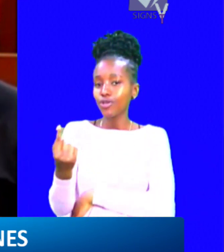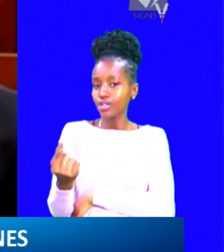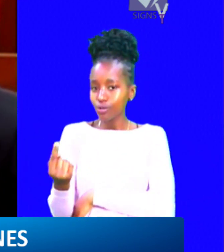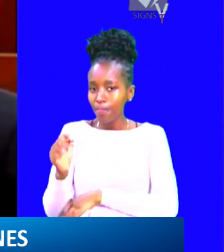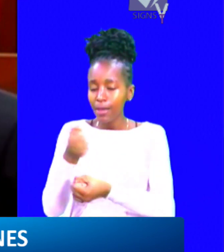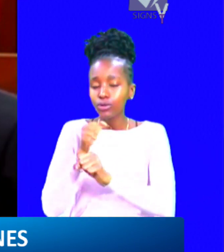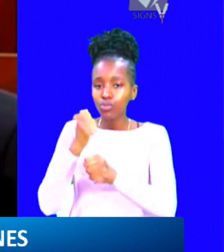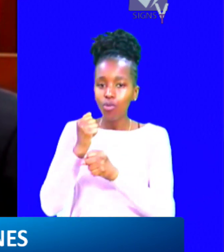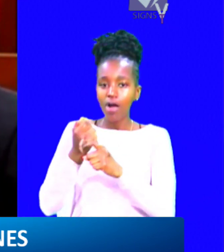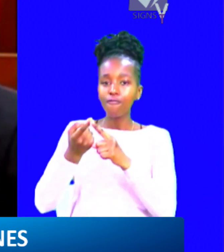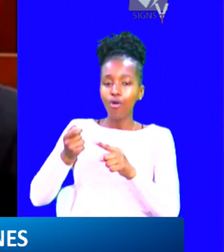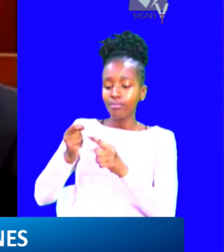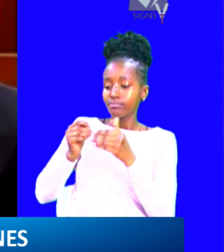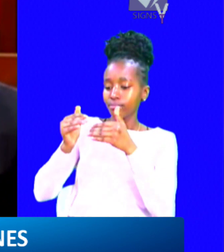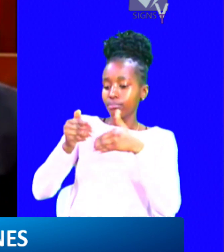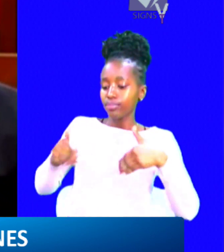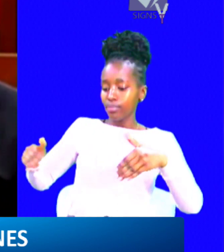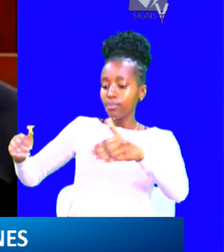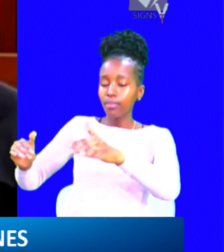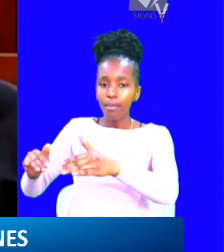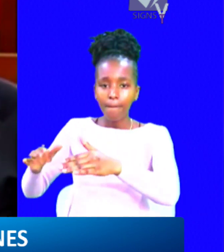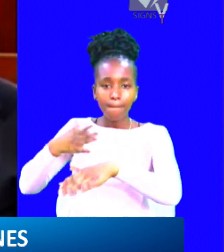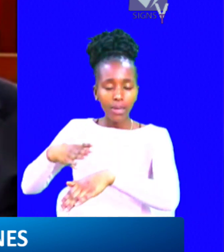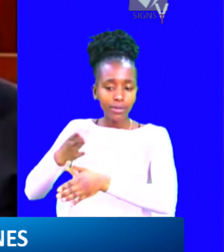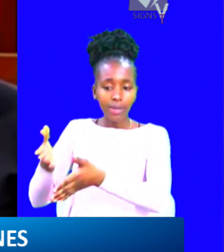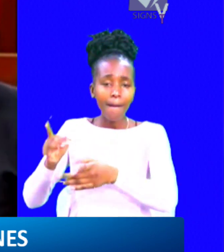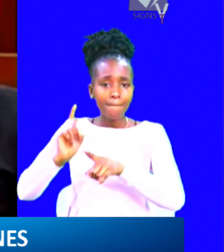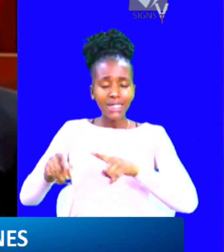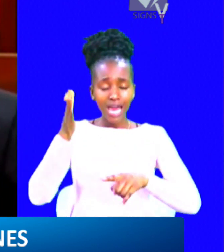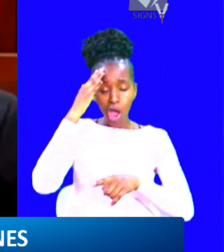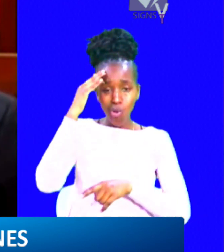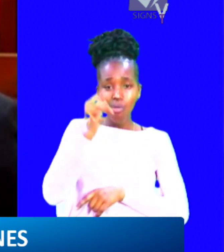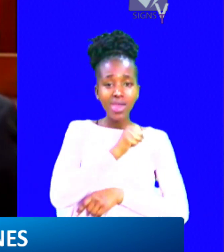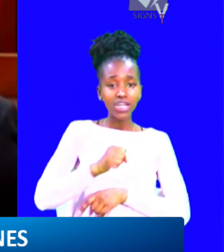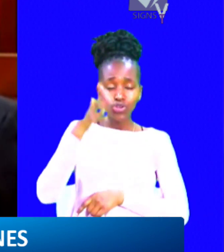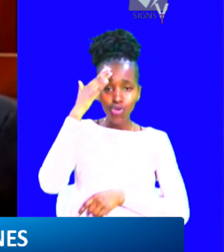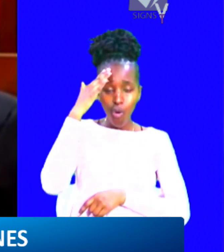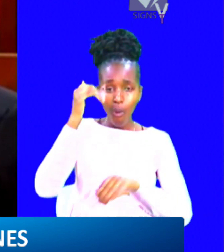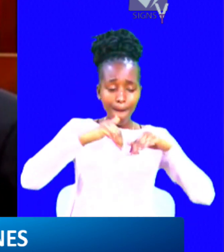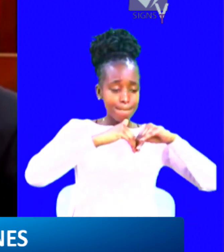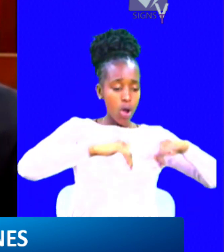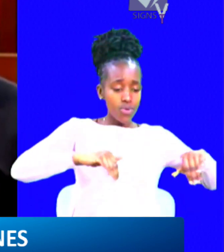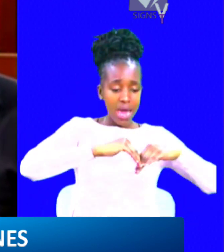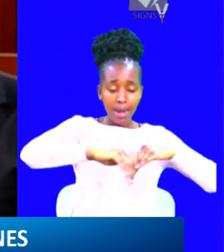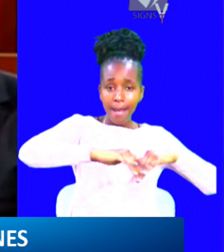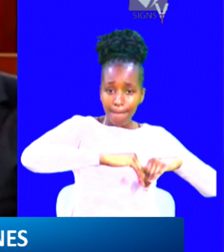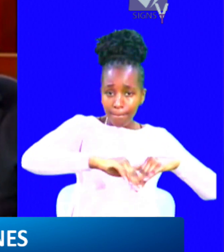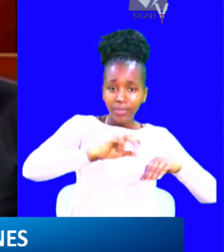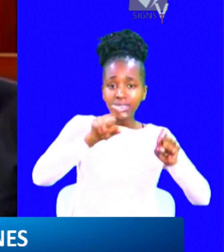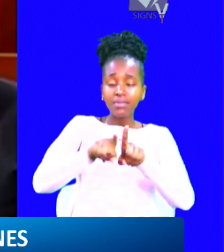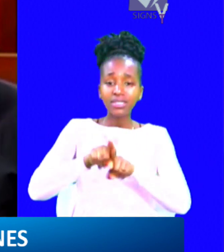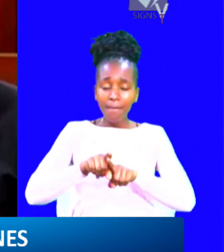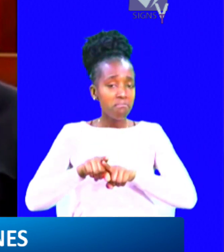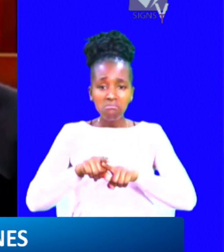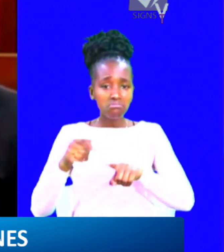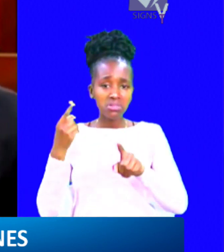island. This age knows no boundaries, it knows no borders, and therefore it will be foolhardy even to